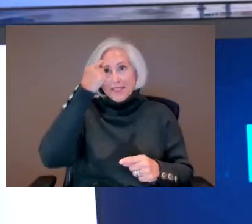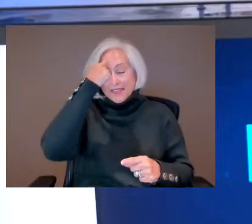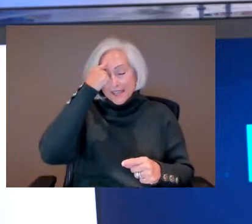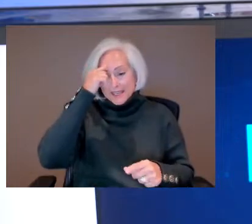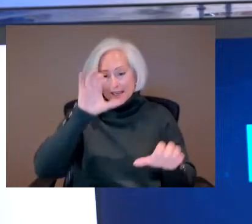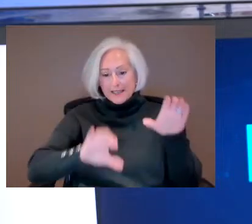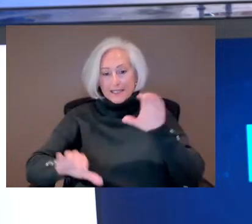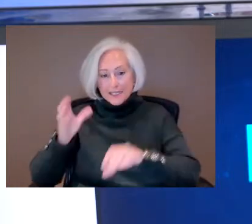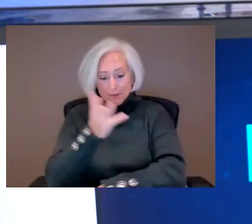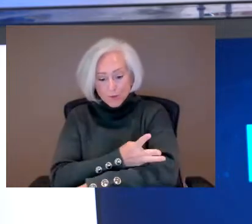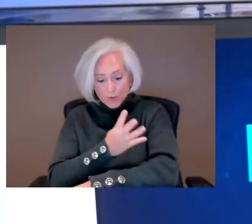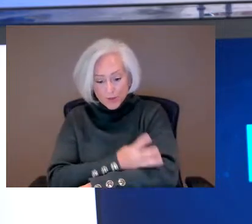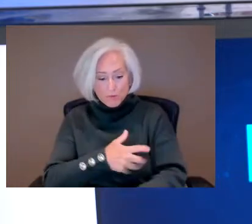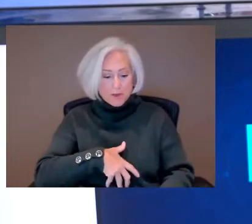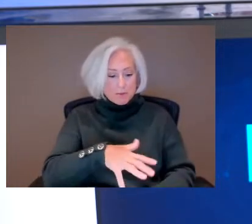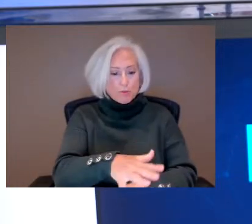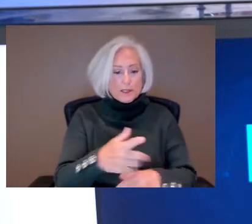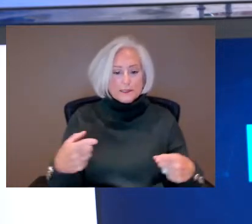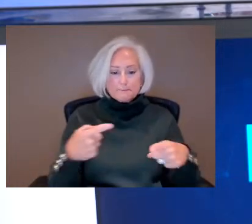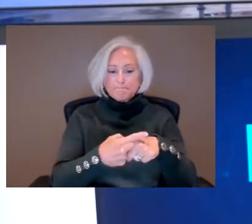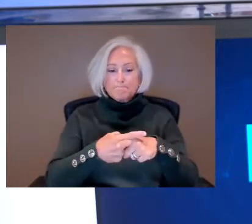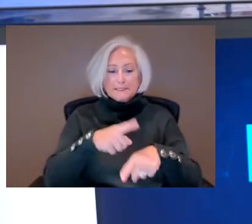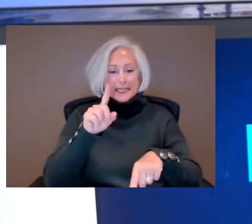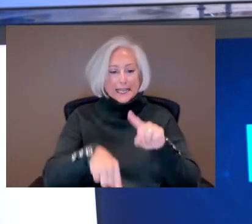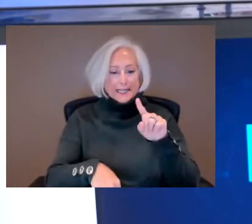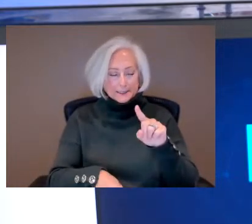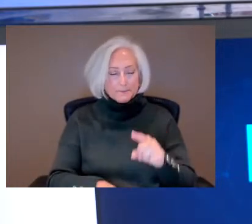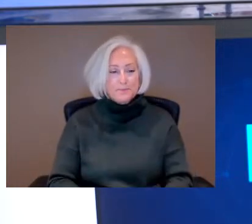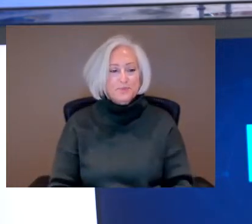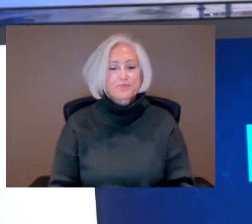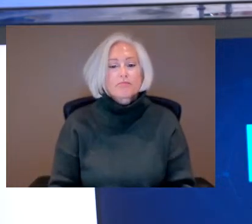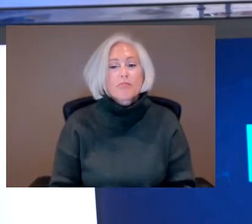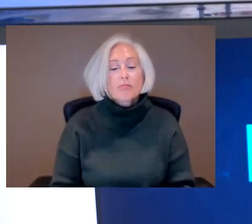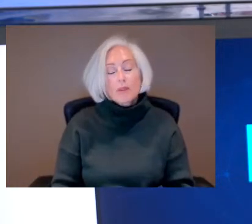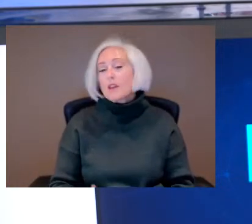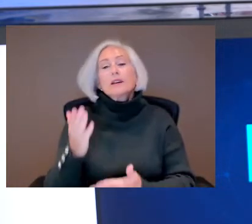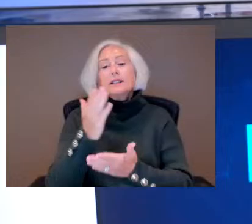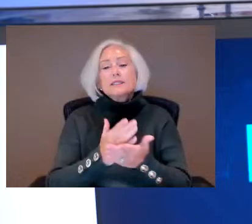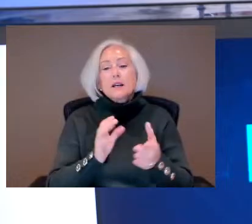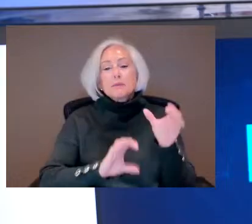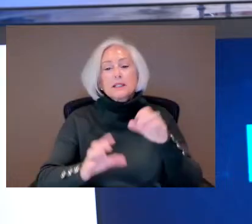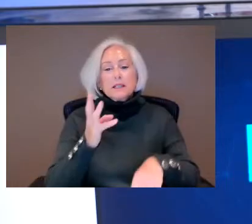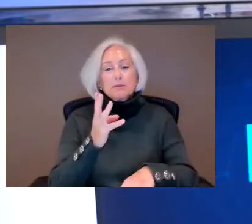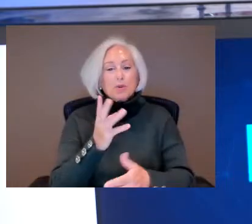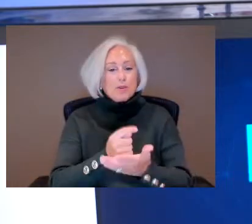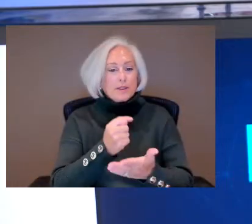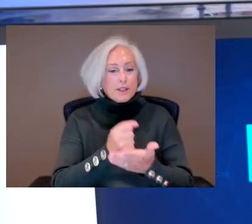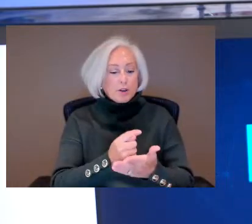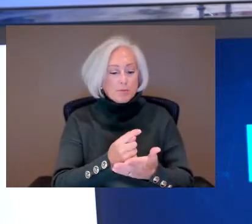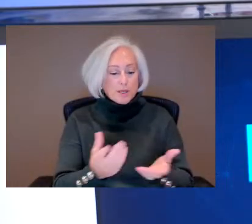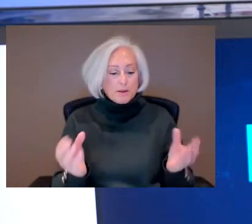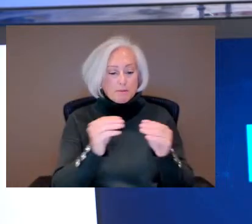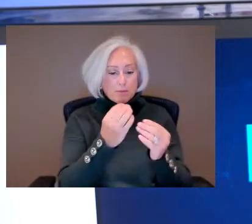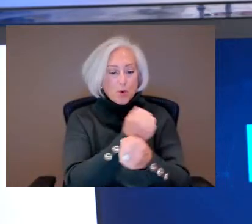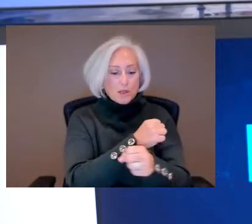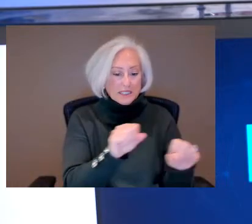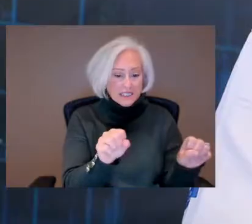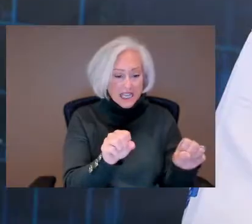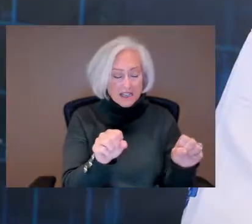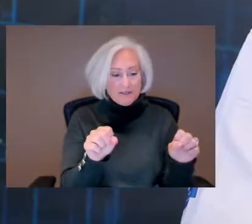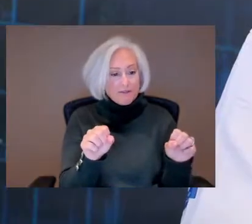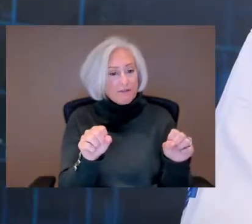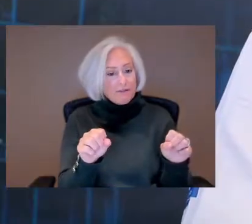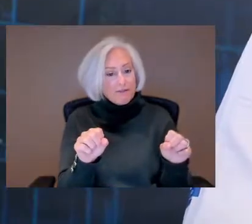wants to know if some chemotherapy treatments are safer than others for pregnant women. Kind of going back to, we